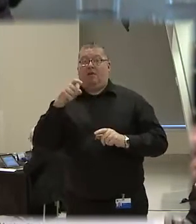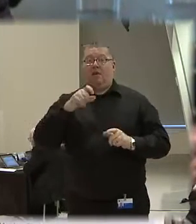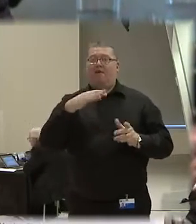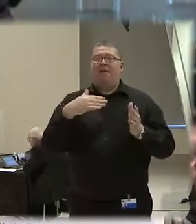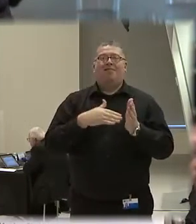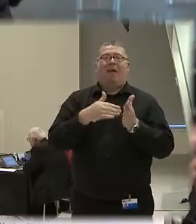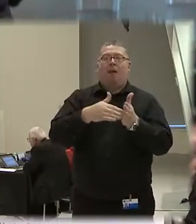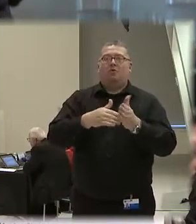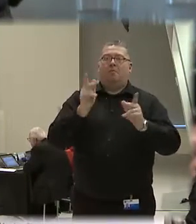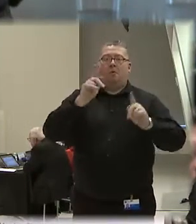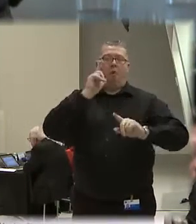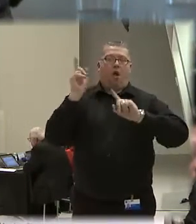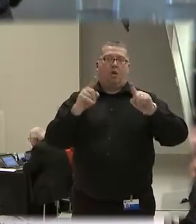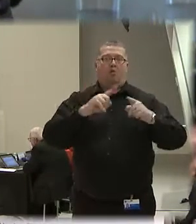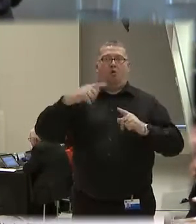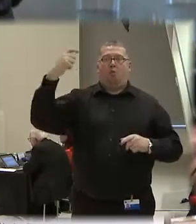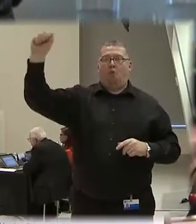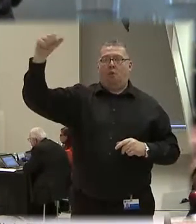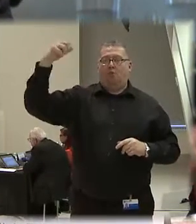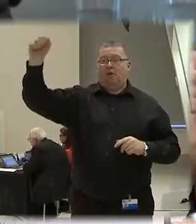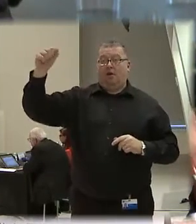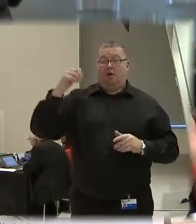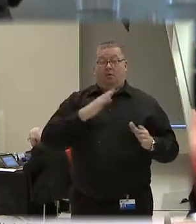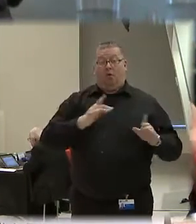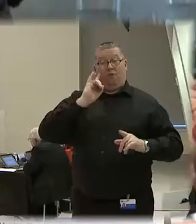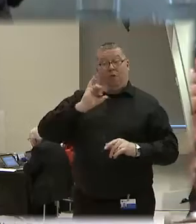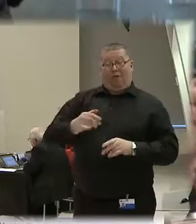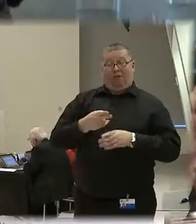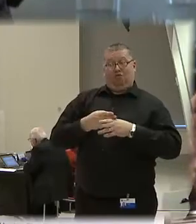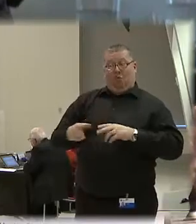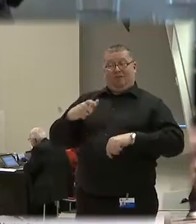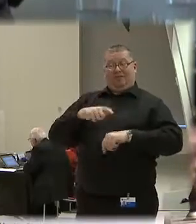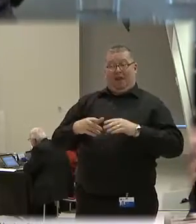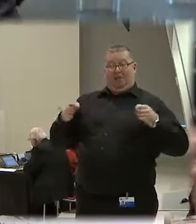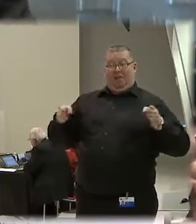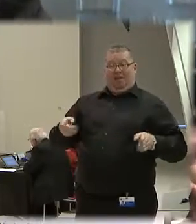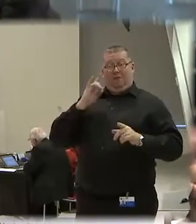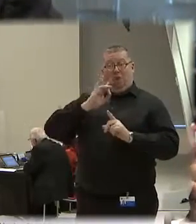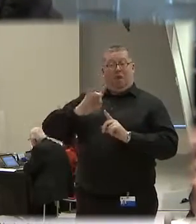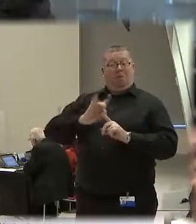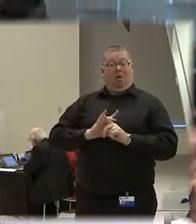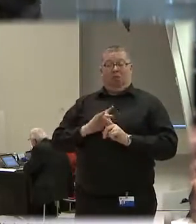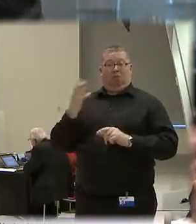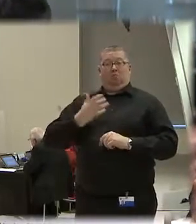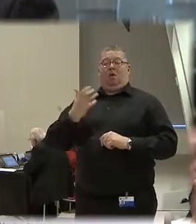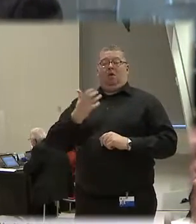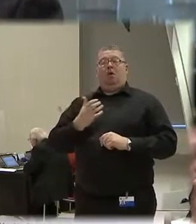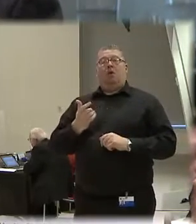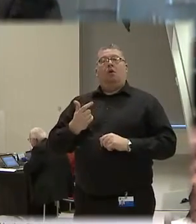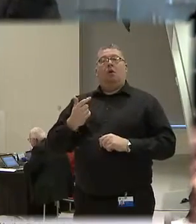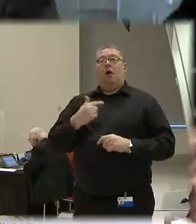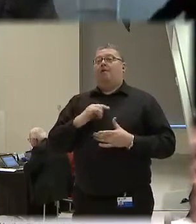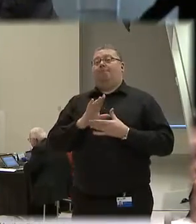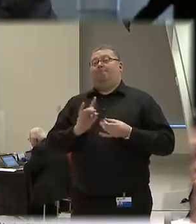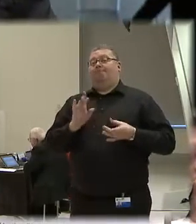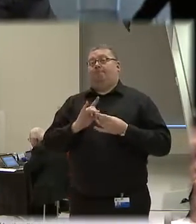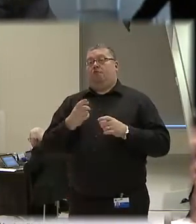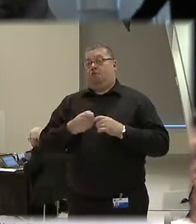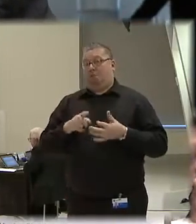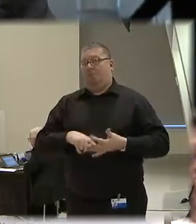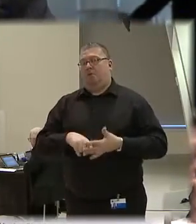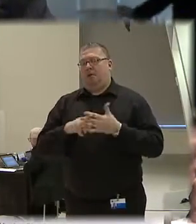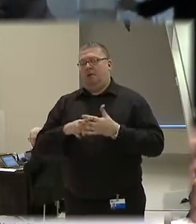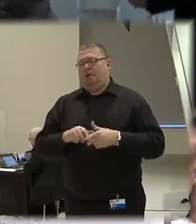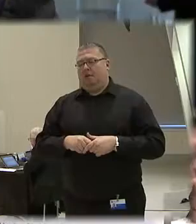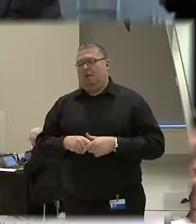protesters and preparing for all of that in a very short 8-month period. Our stated goal from the beginning